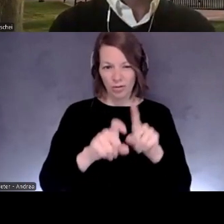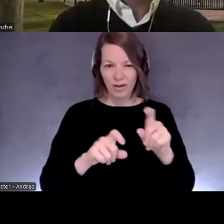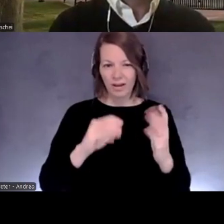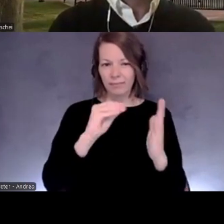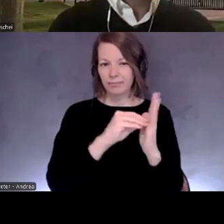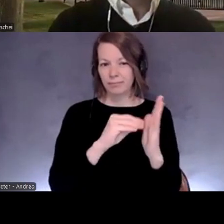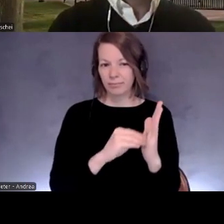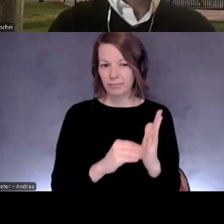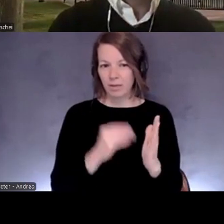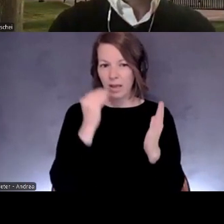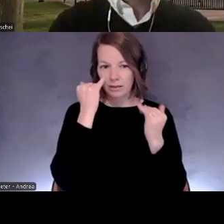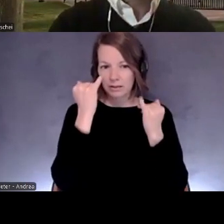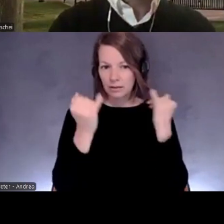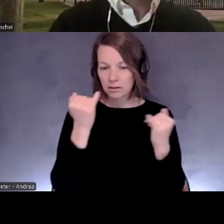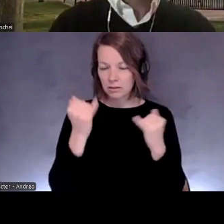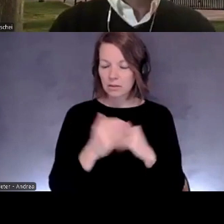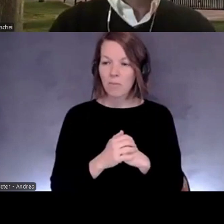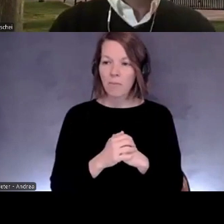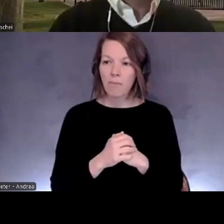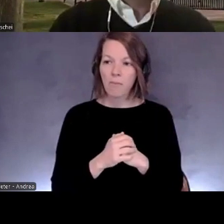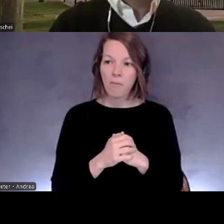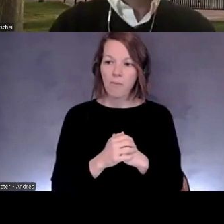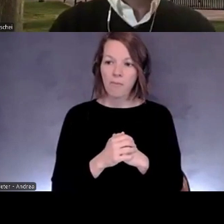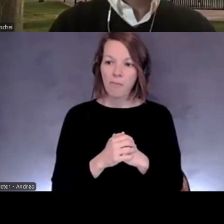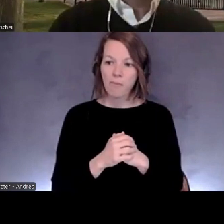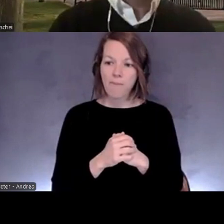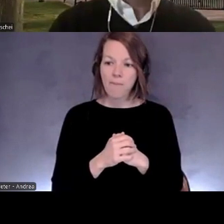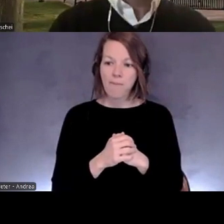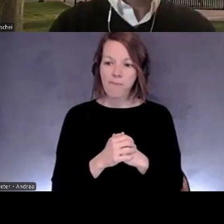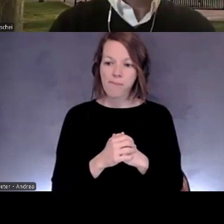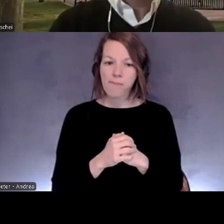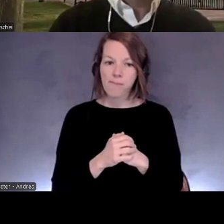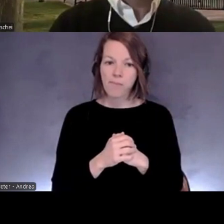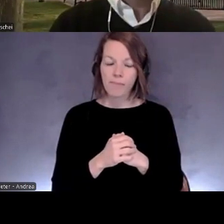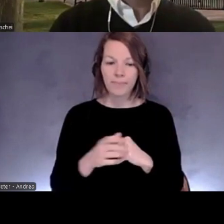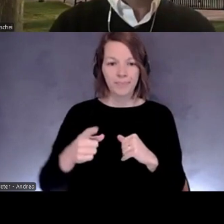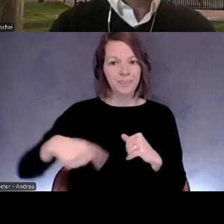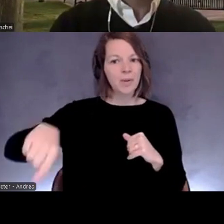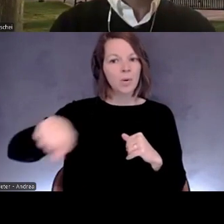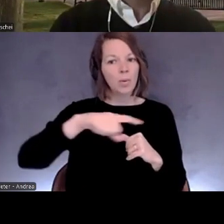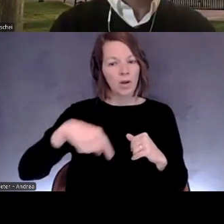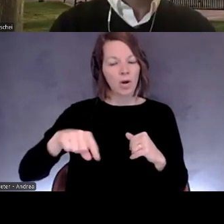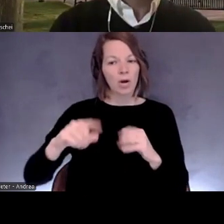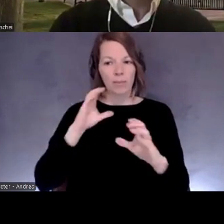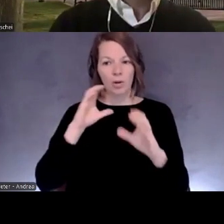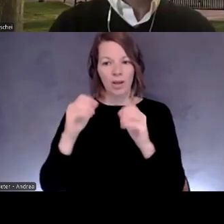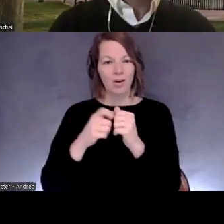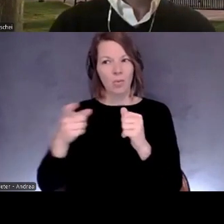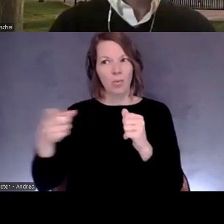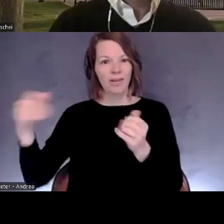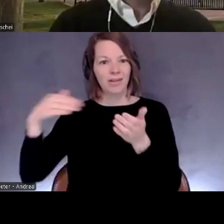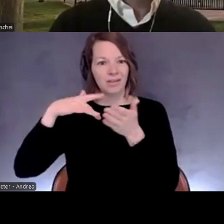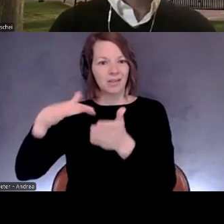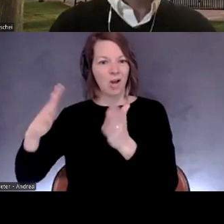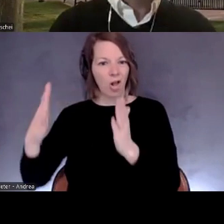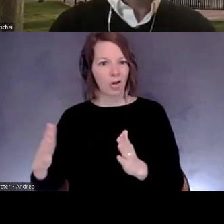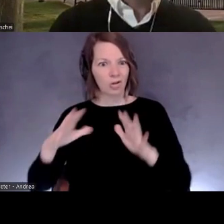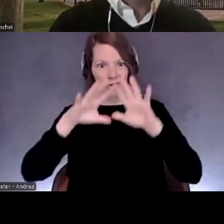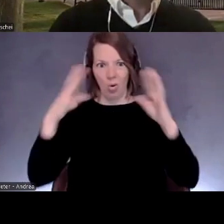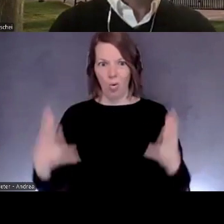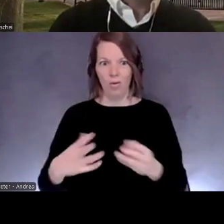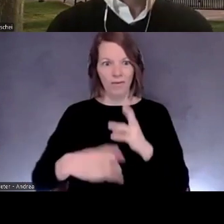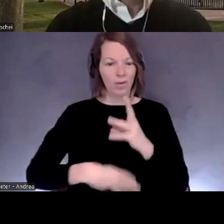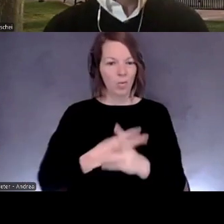that definitely, I mean, we are communicating with scholars, globally, right?